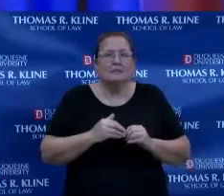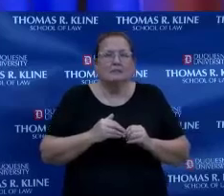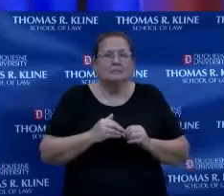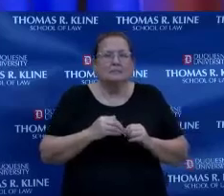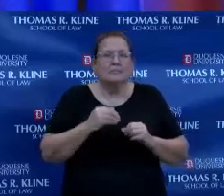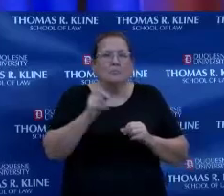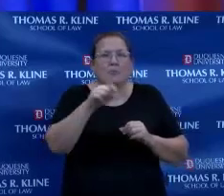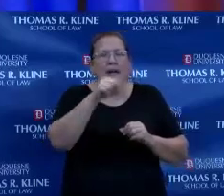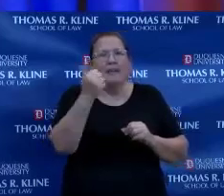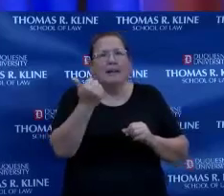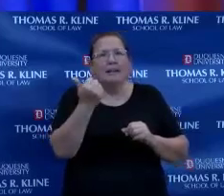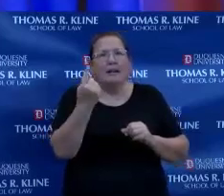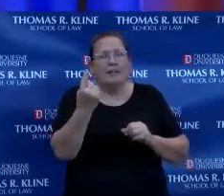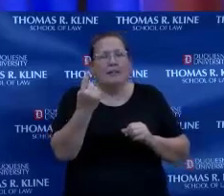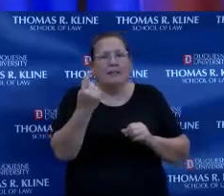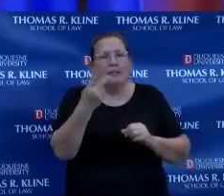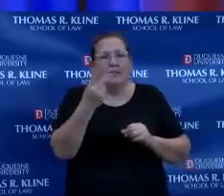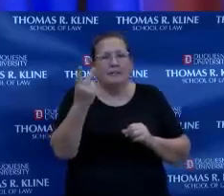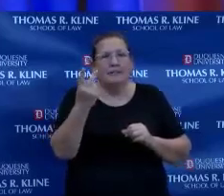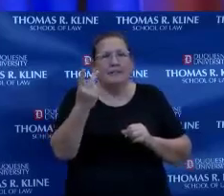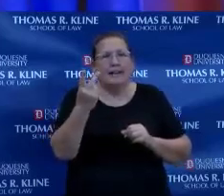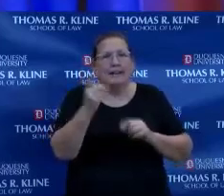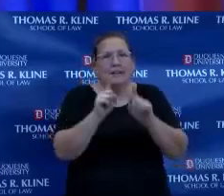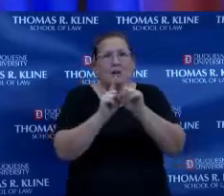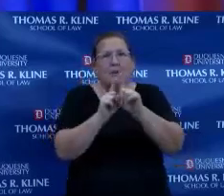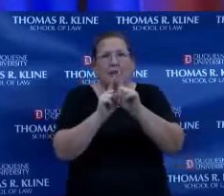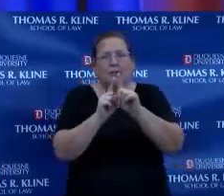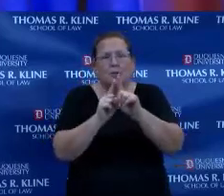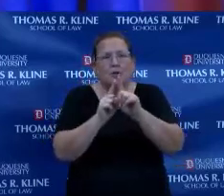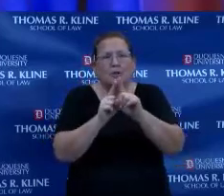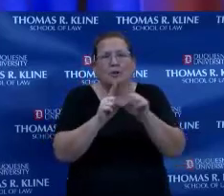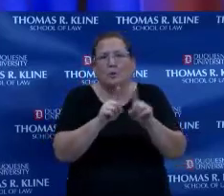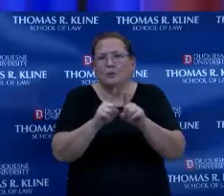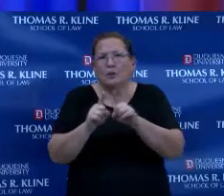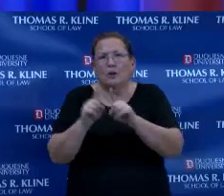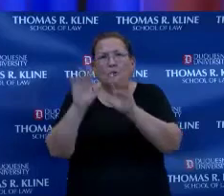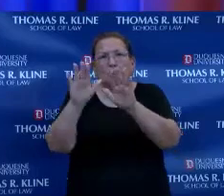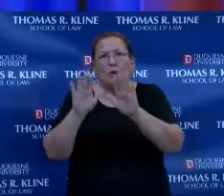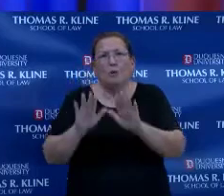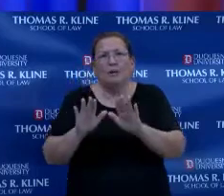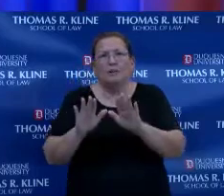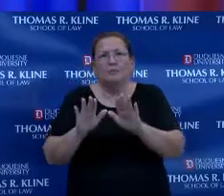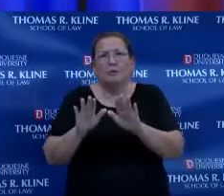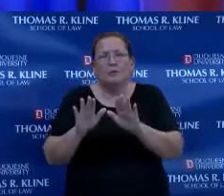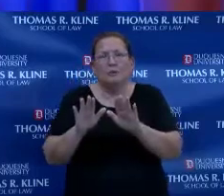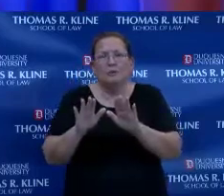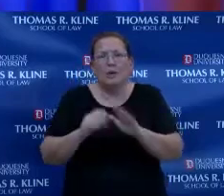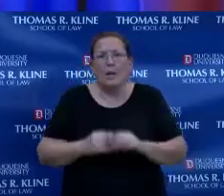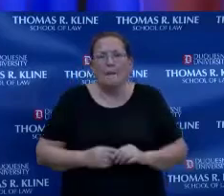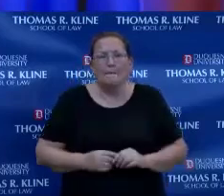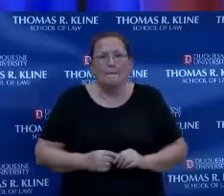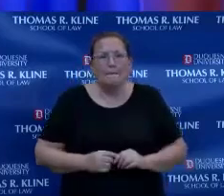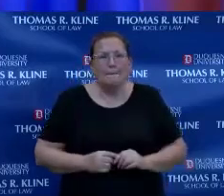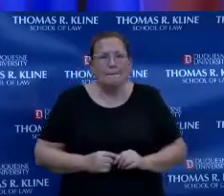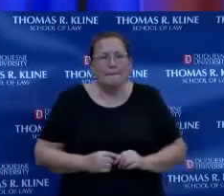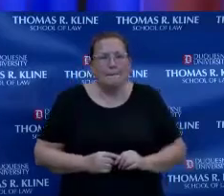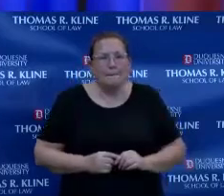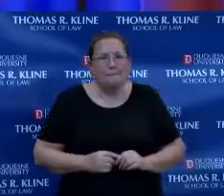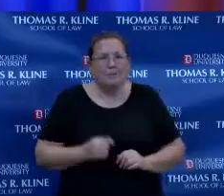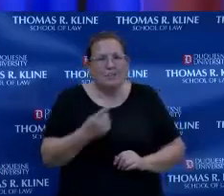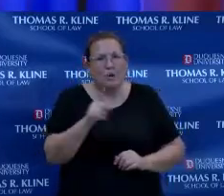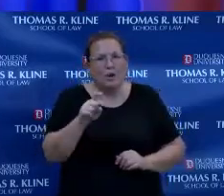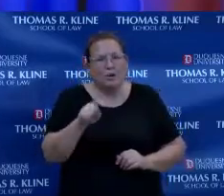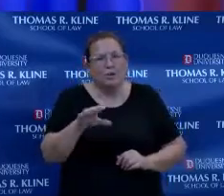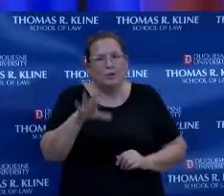Beasley. And I like to say to people that I actually went to the real Beasley School of Law. You should find